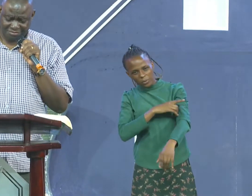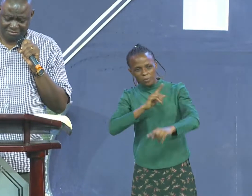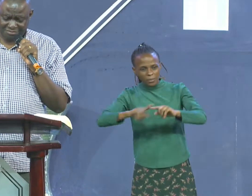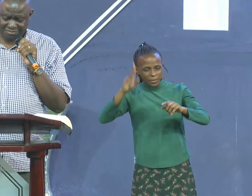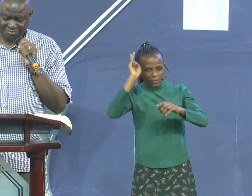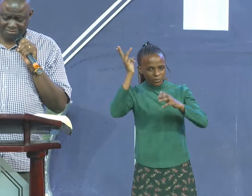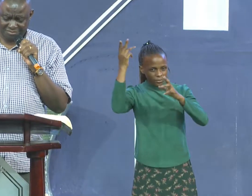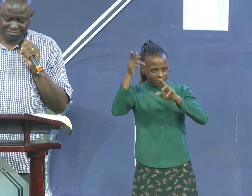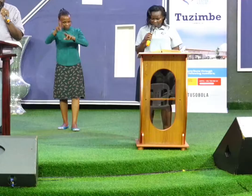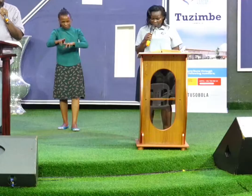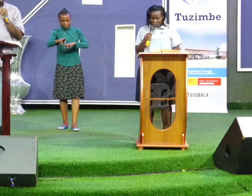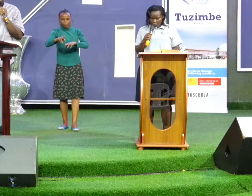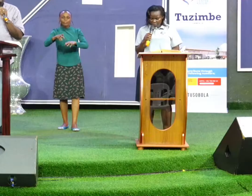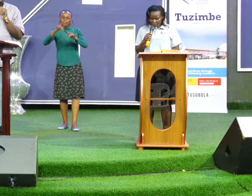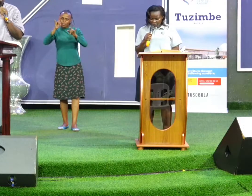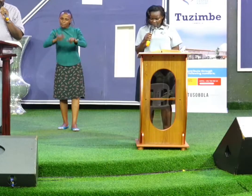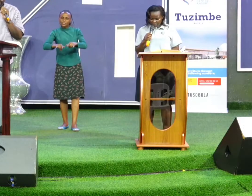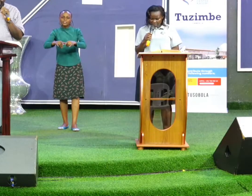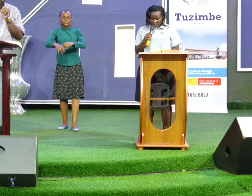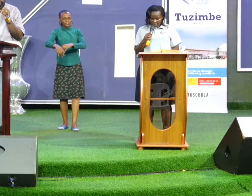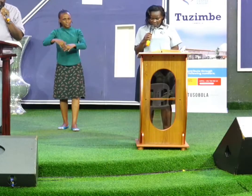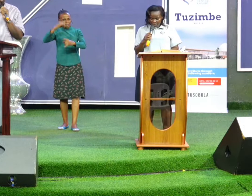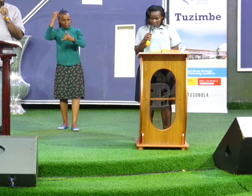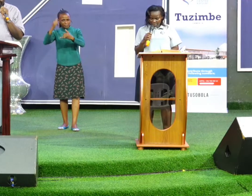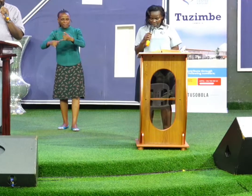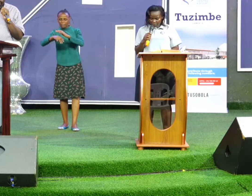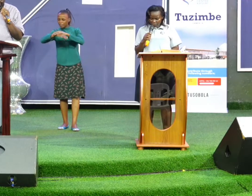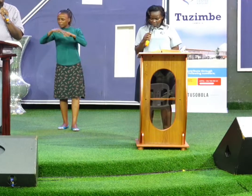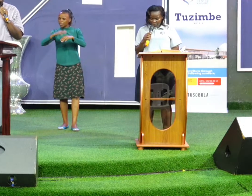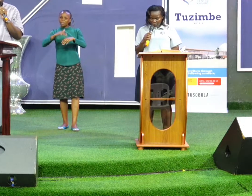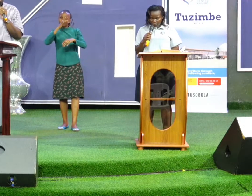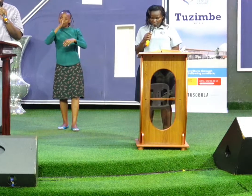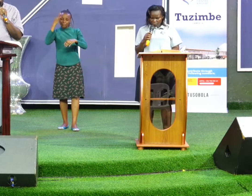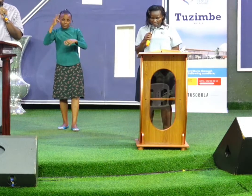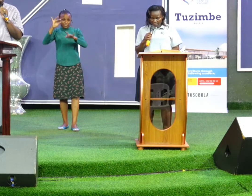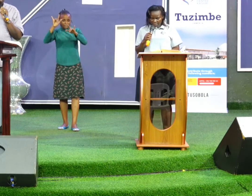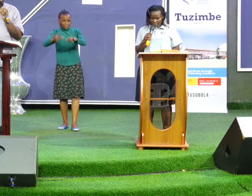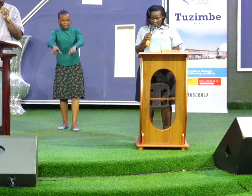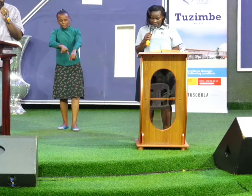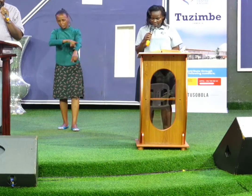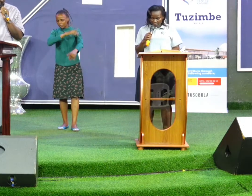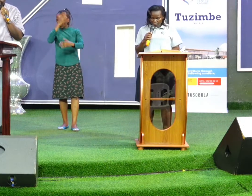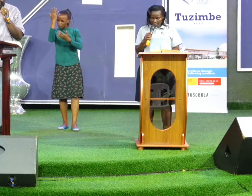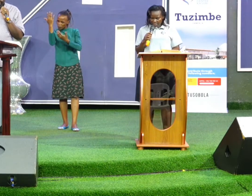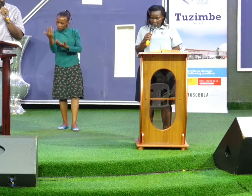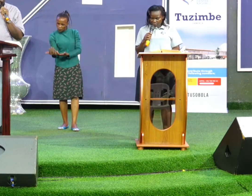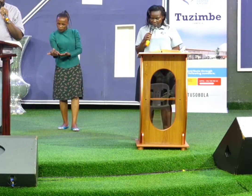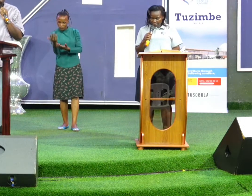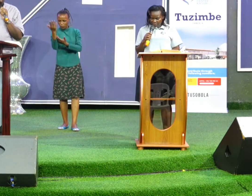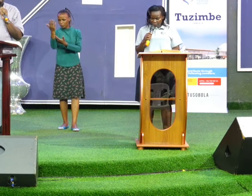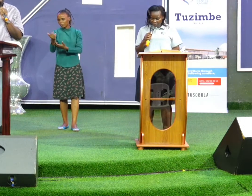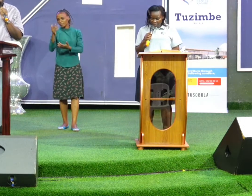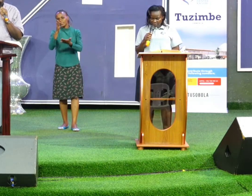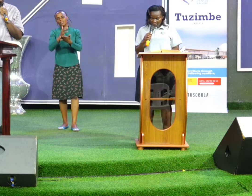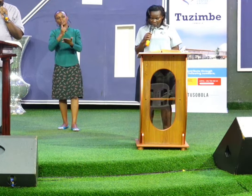era kwanguwa okutuusa enkomerero, so tekulimba. Newankubadde nga kulwawo, kulindirirenga, kubanga